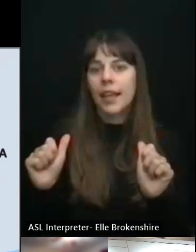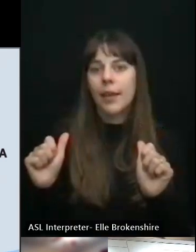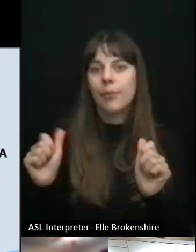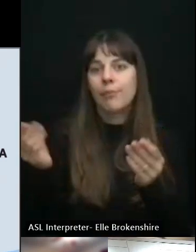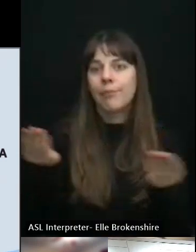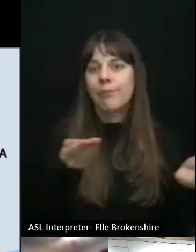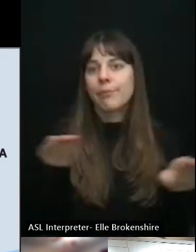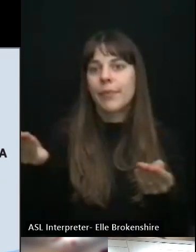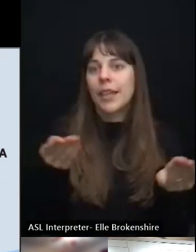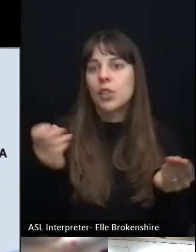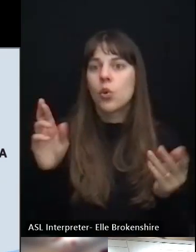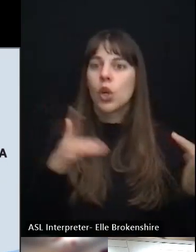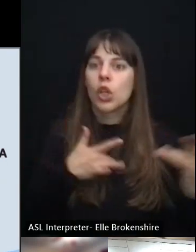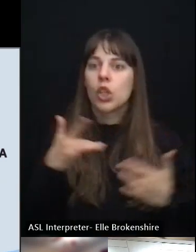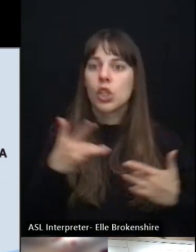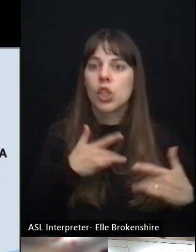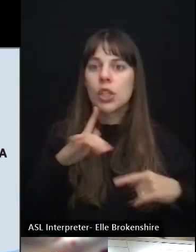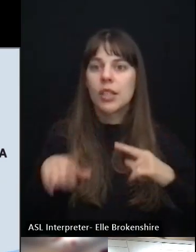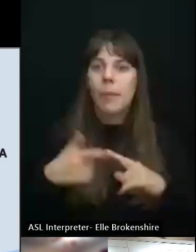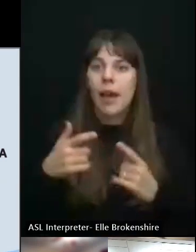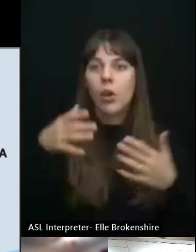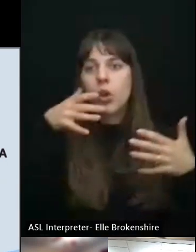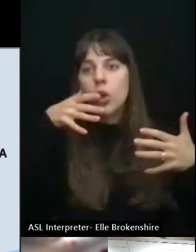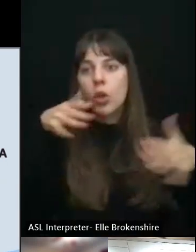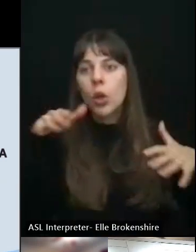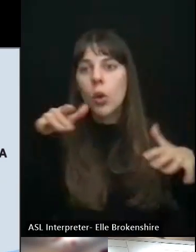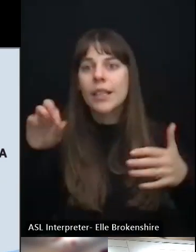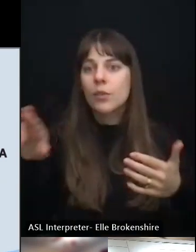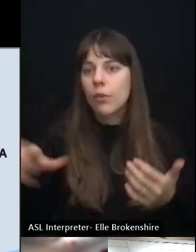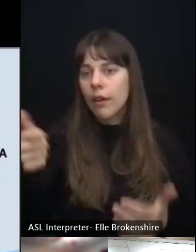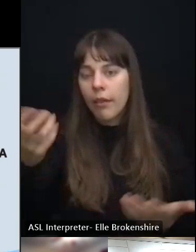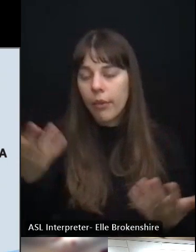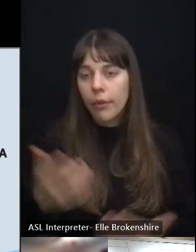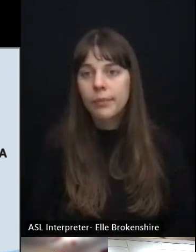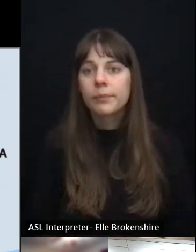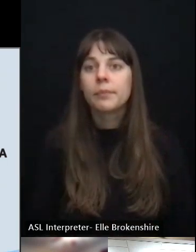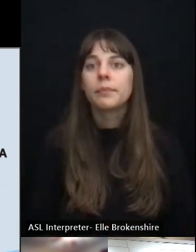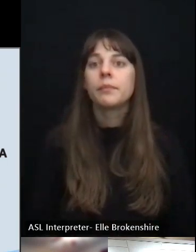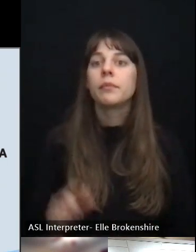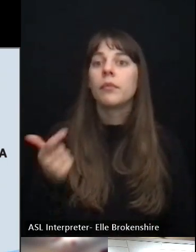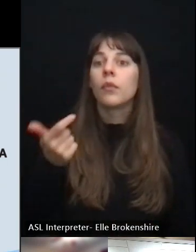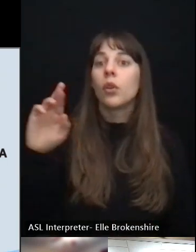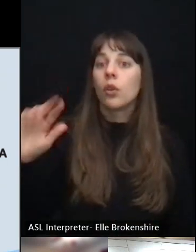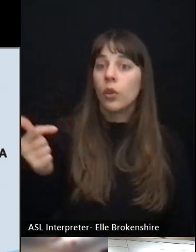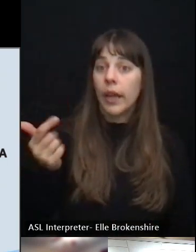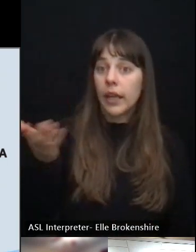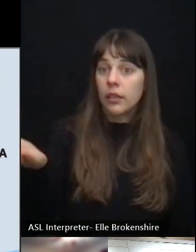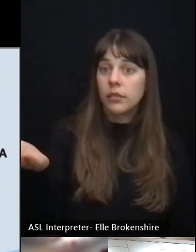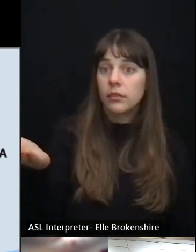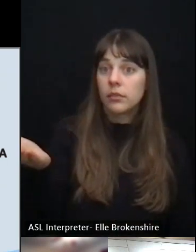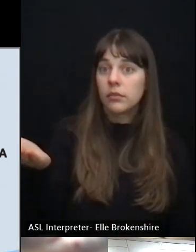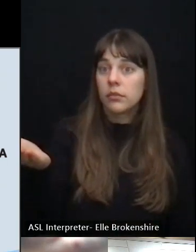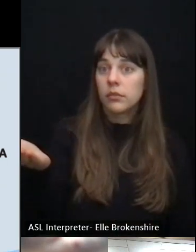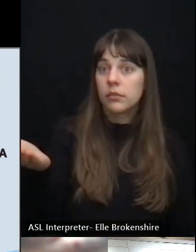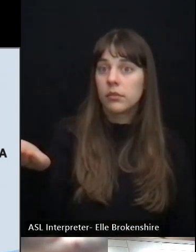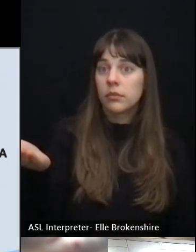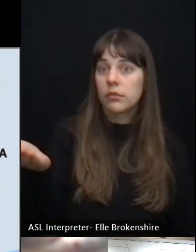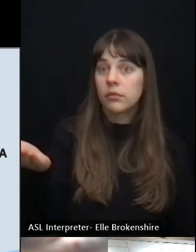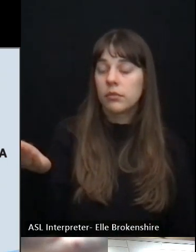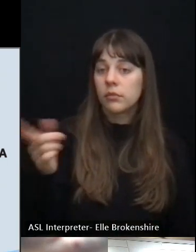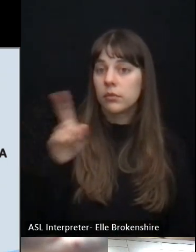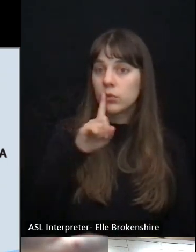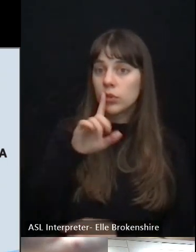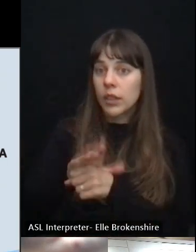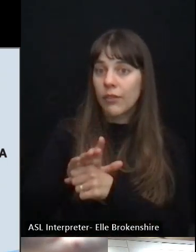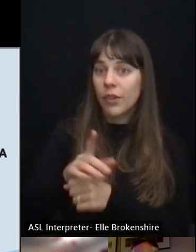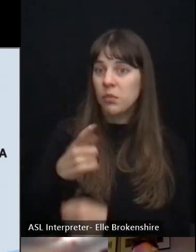of or concerns about noise or otherwise. Greg, just full circle confirming that